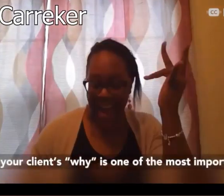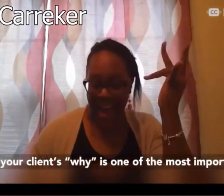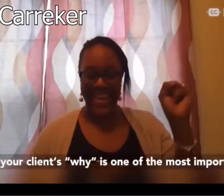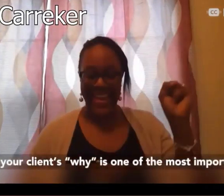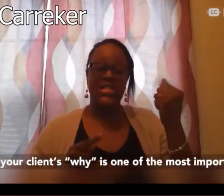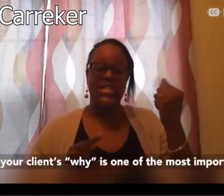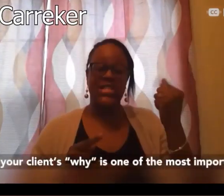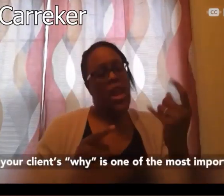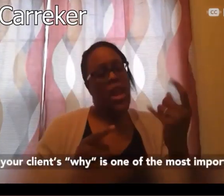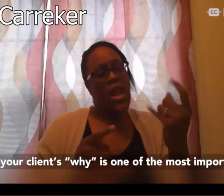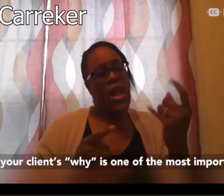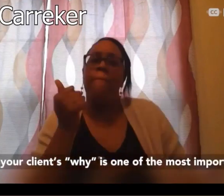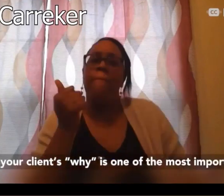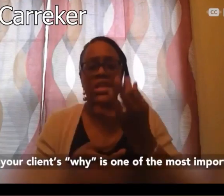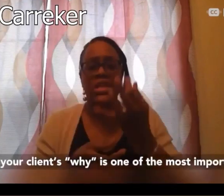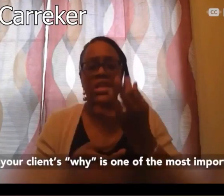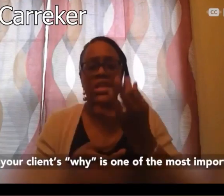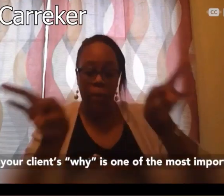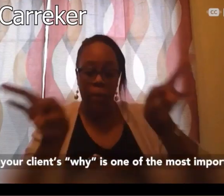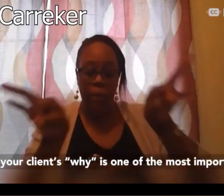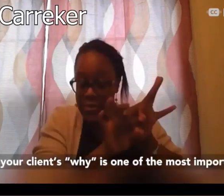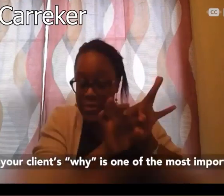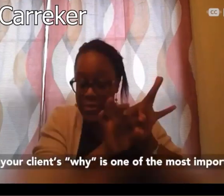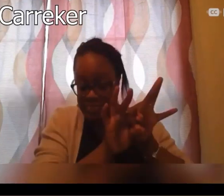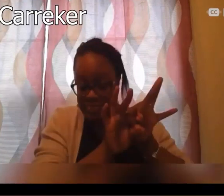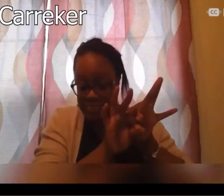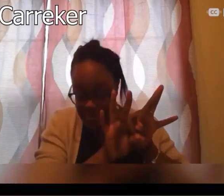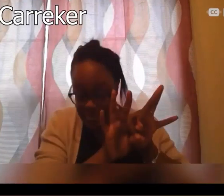why is one of the most important